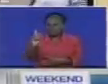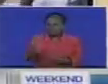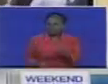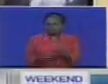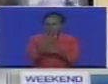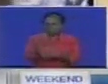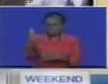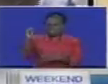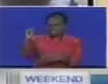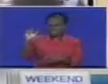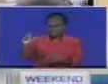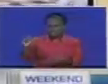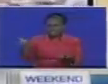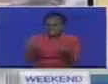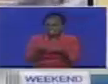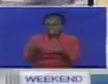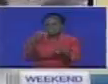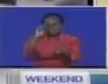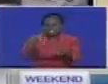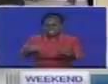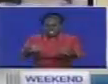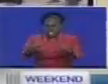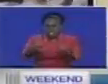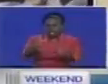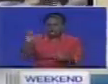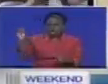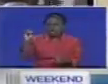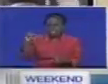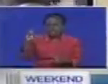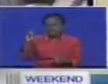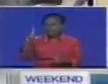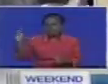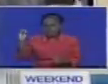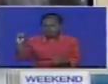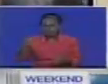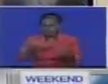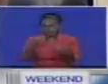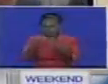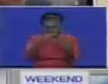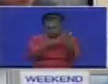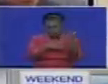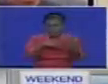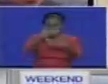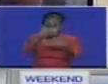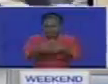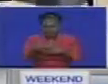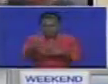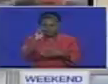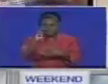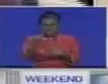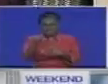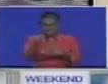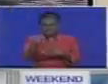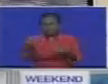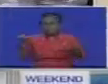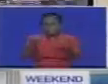and then we see Johnson Sakaja as the chair, Onyango Olo as the Secretary General, and so on and so on. And then after that, we now see you going on a